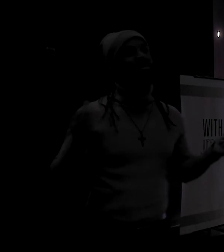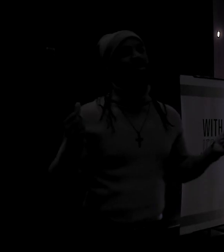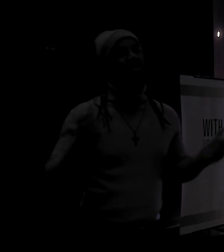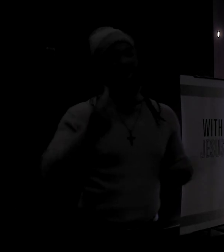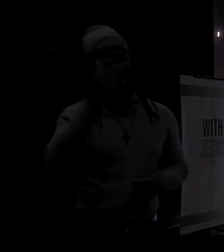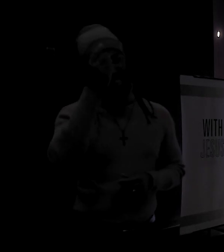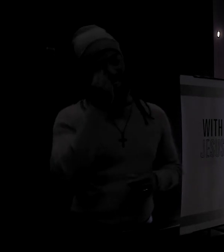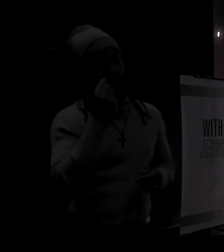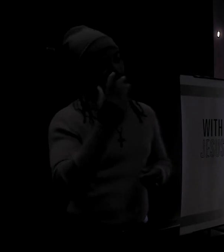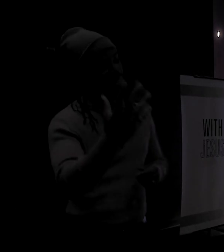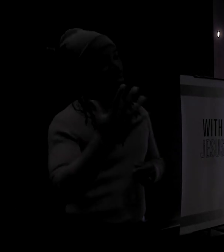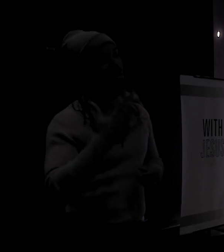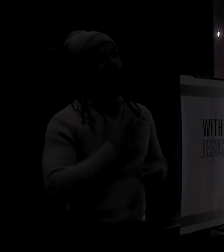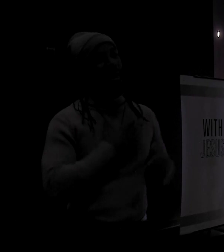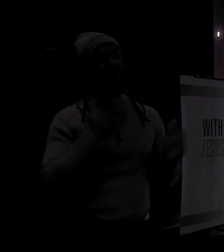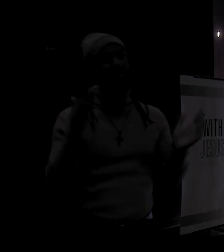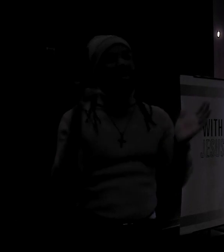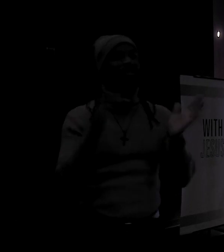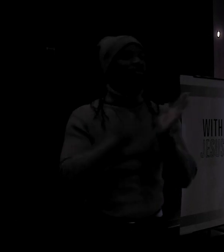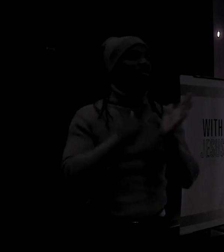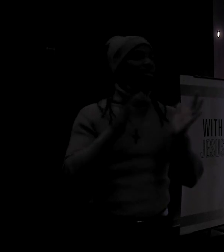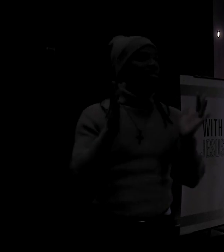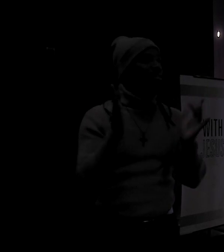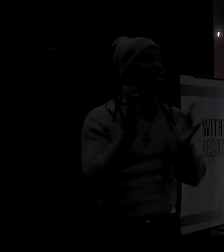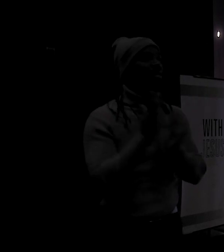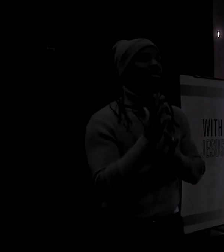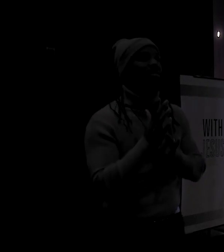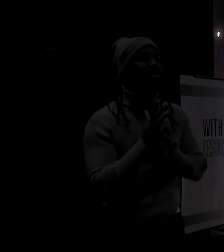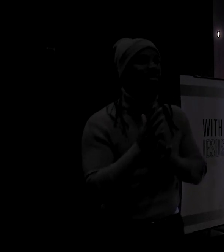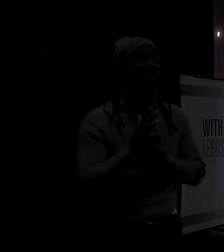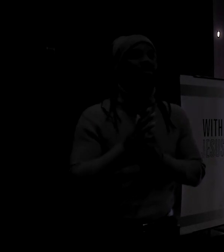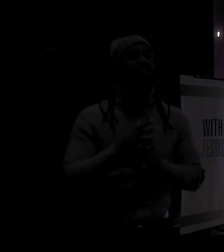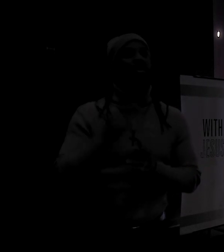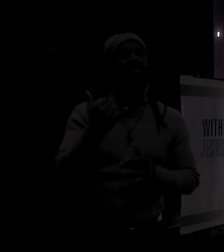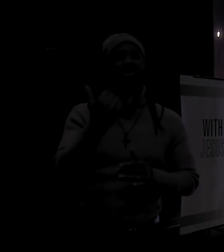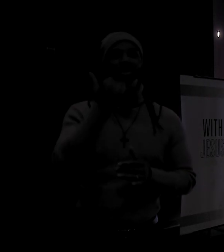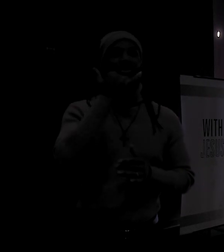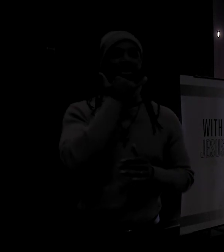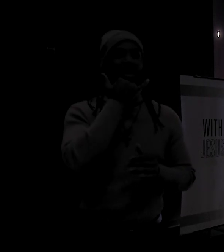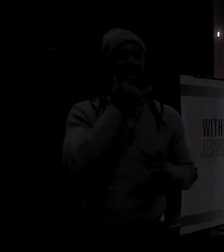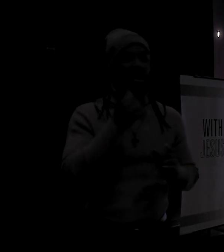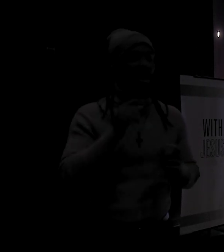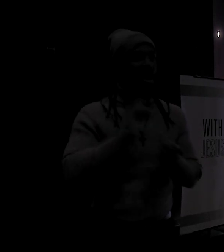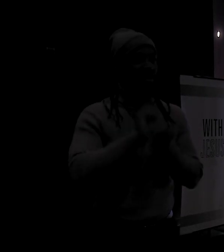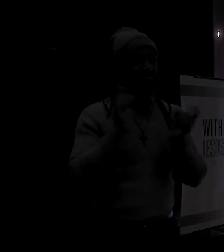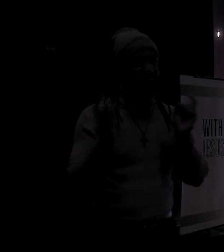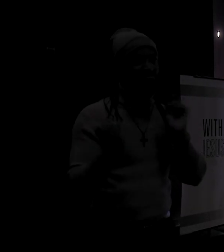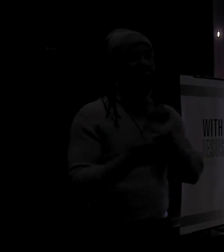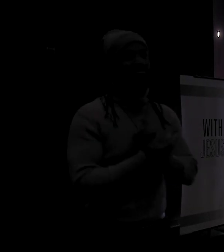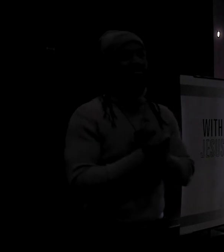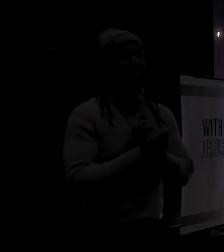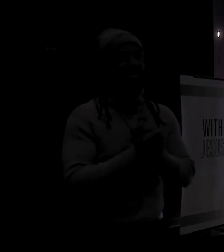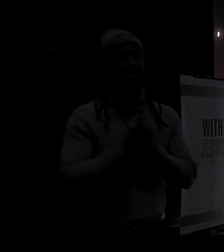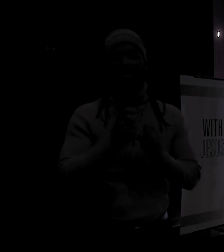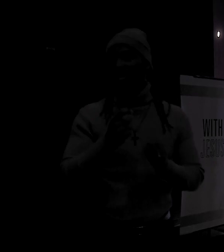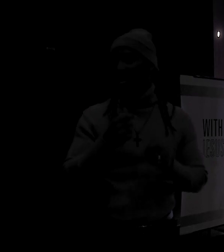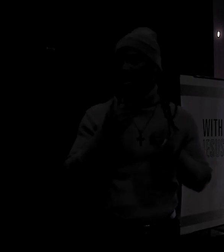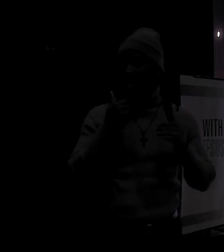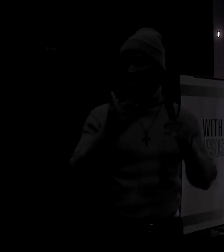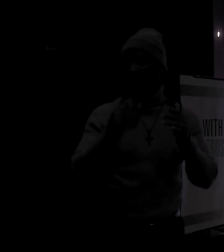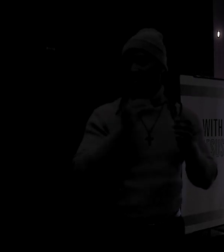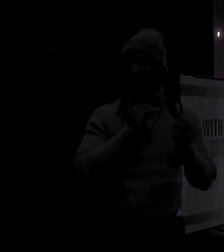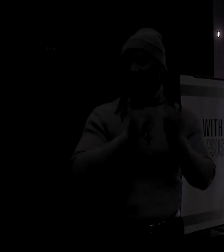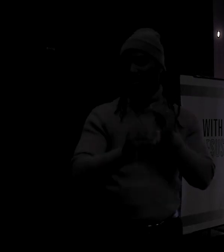disappear. Oh, let me tell you about my Jesus and all the wrong turns that you would go